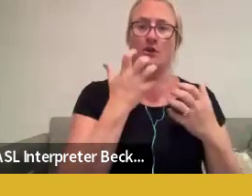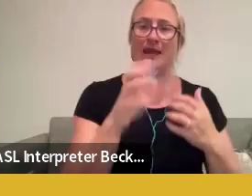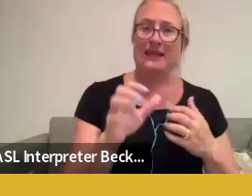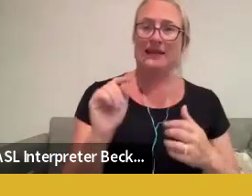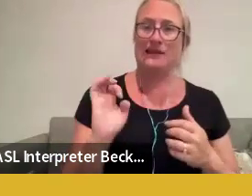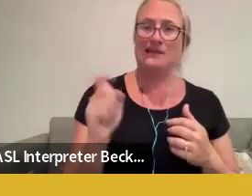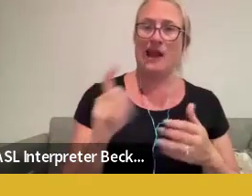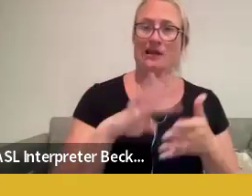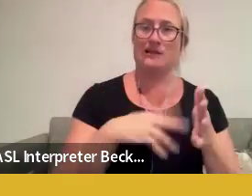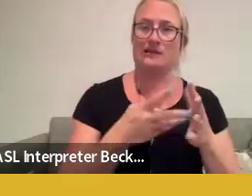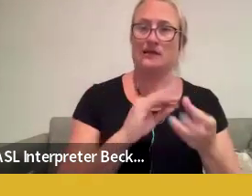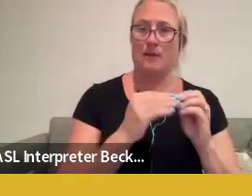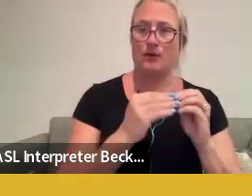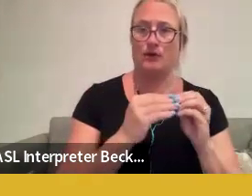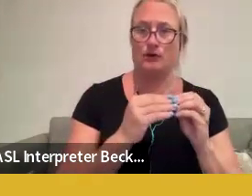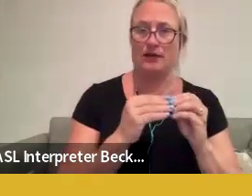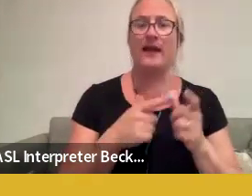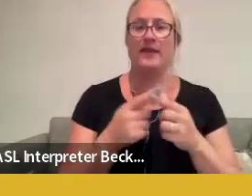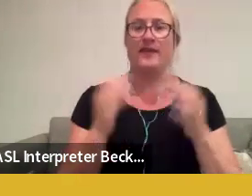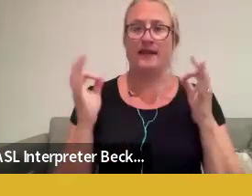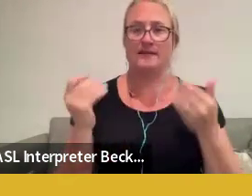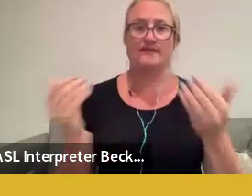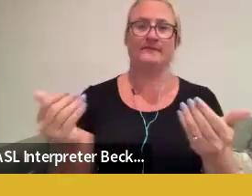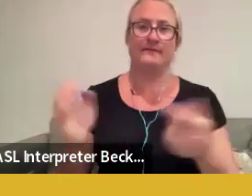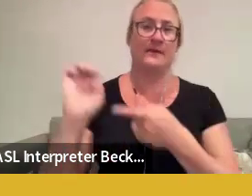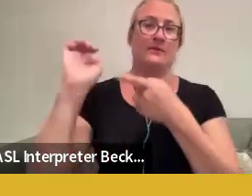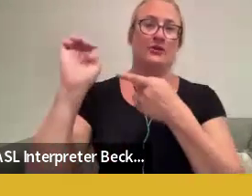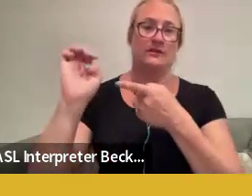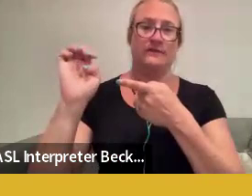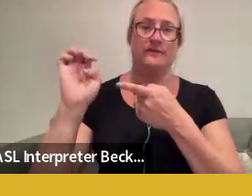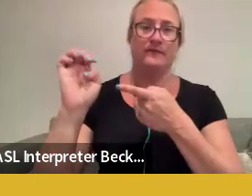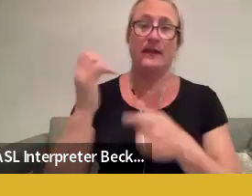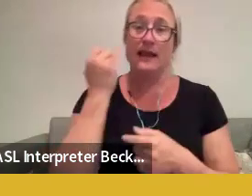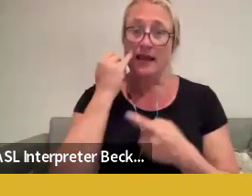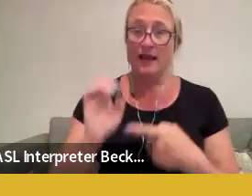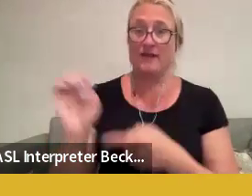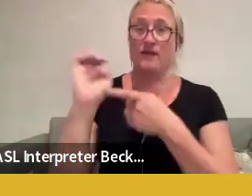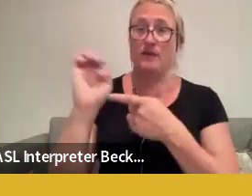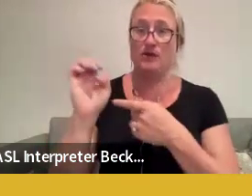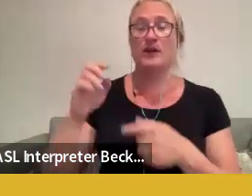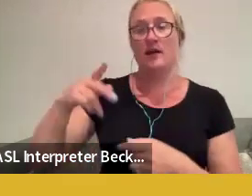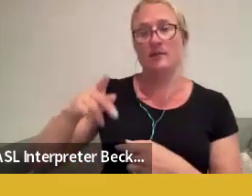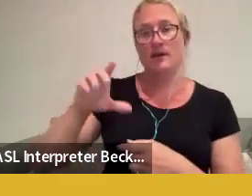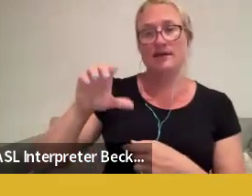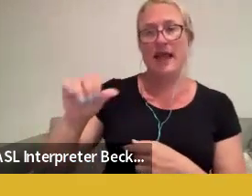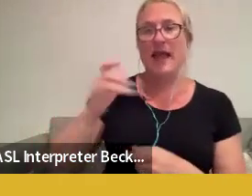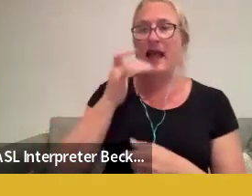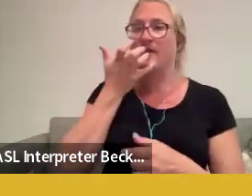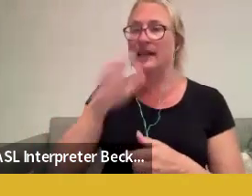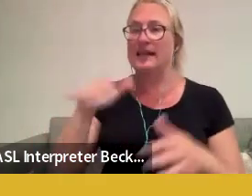call. When that happens, a few things kick in. The PCA heat line opens, where you